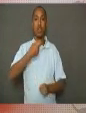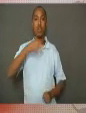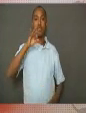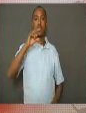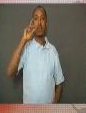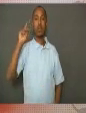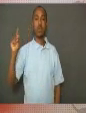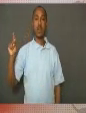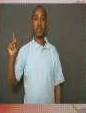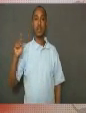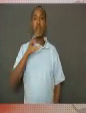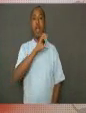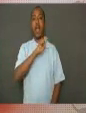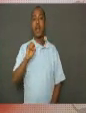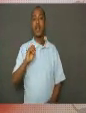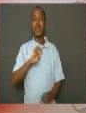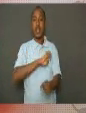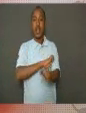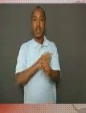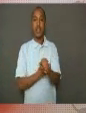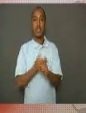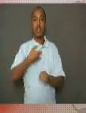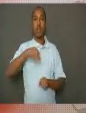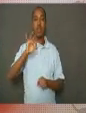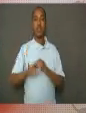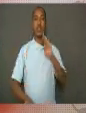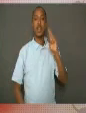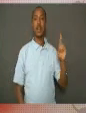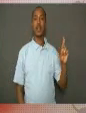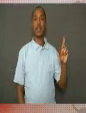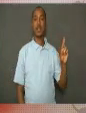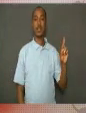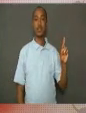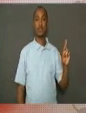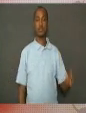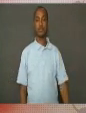products and the energy of the reactants.